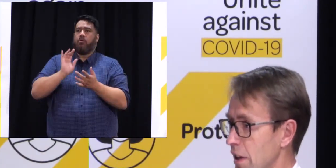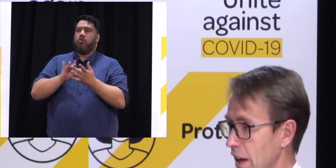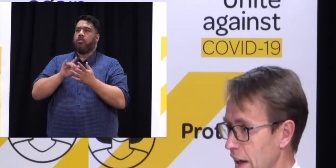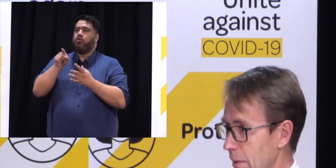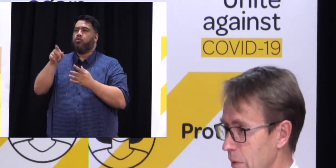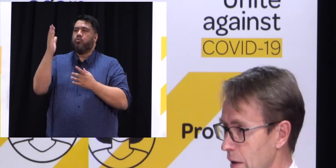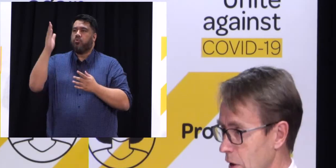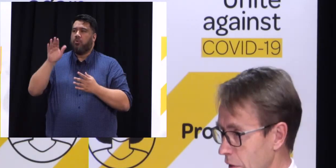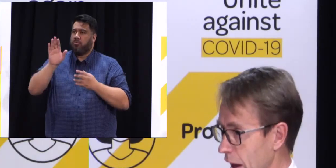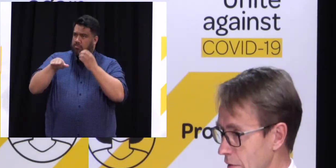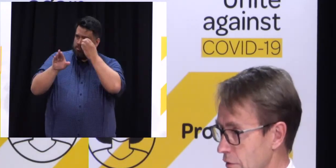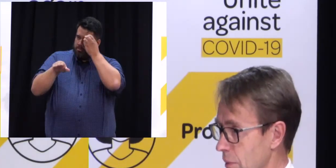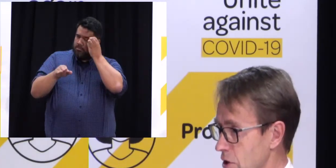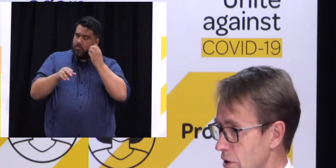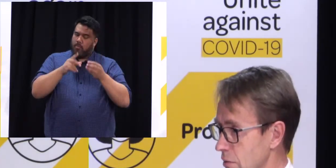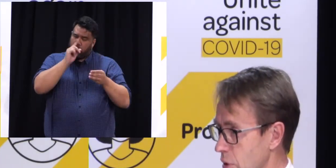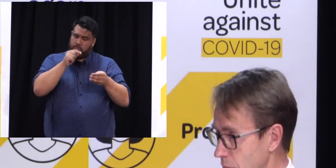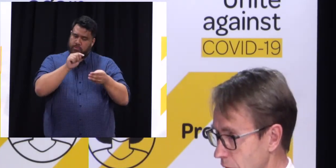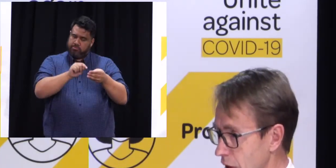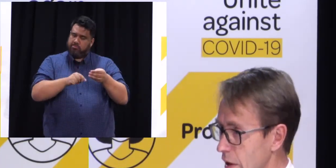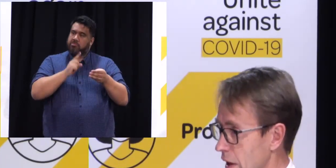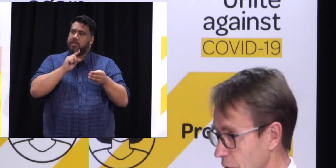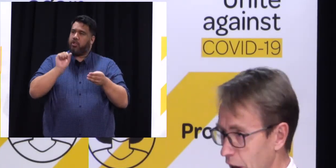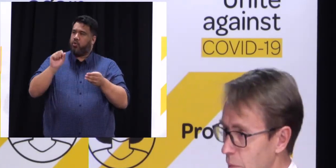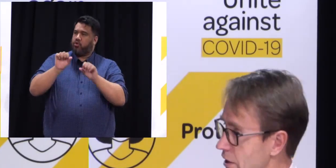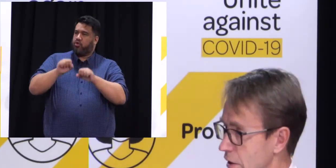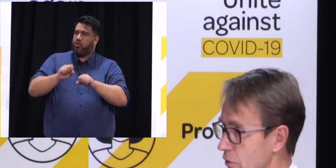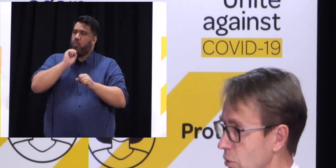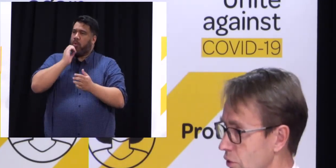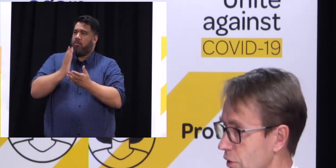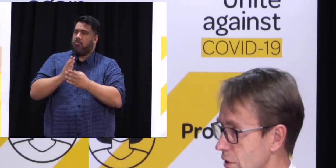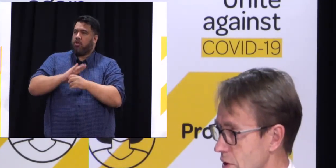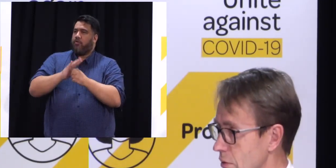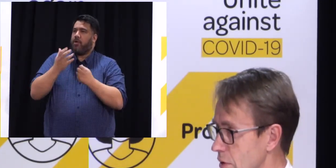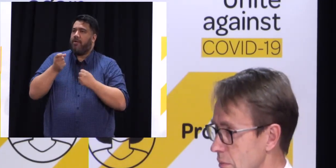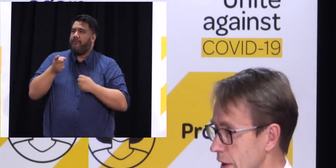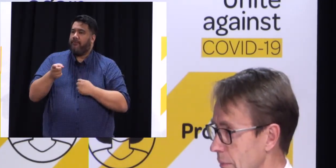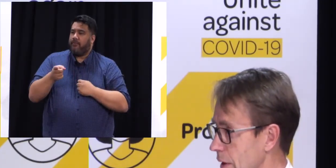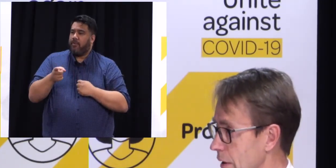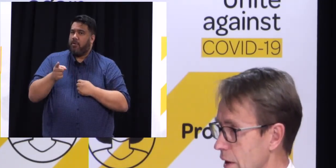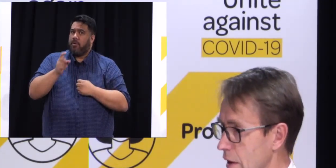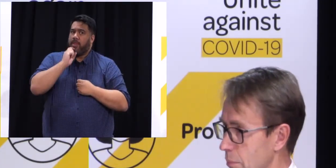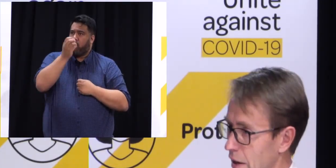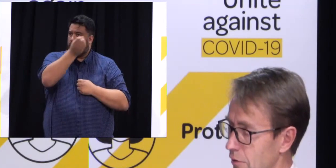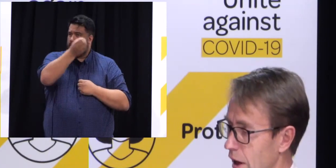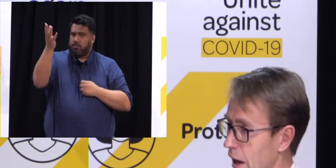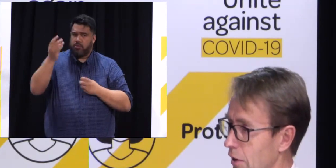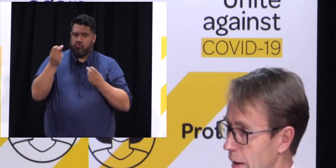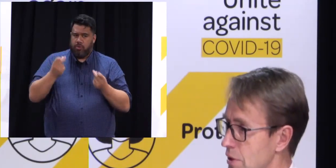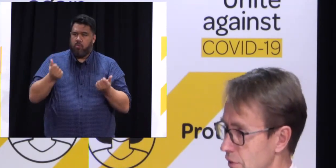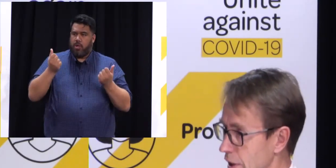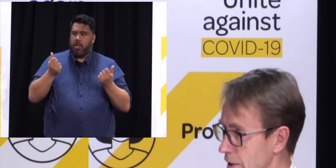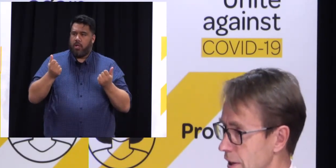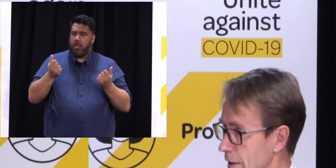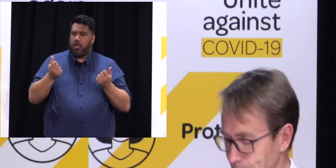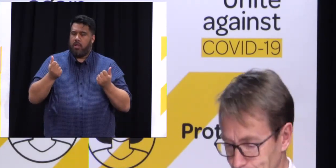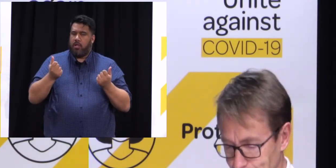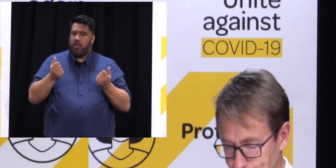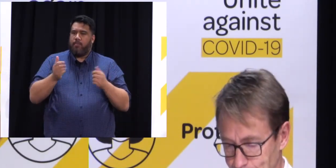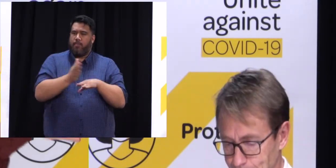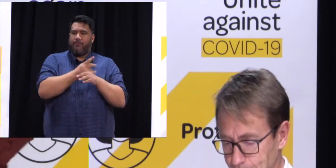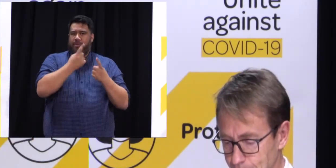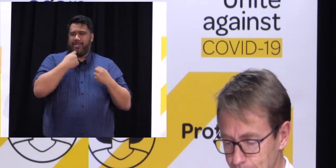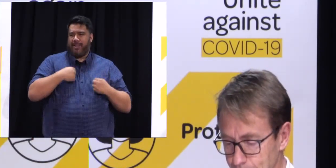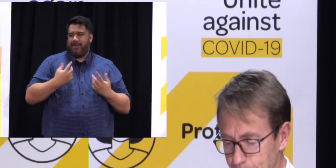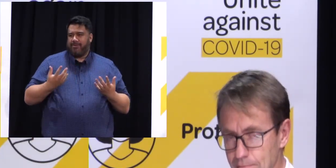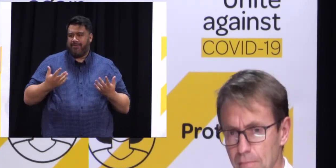act on that information promptly without waiting, of course, for it to become a part of our numbers for the next day. Dr.